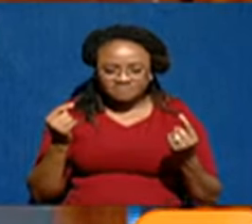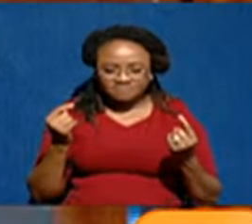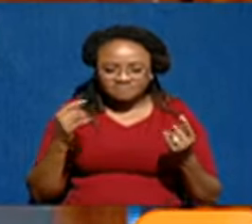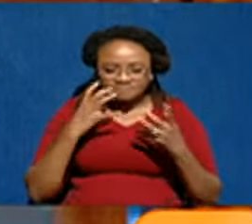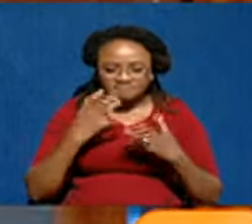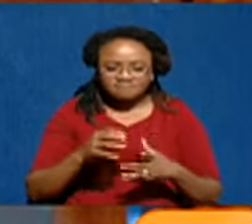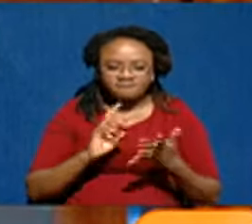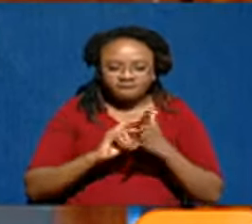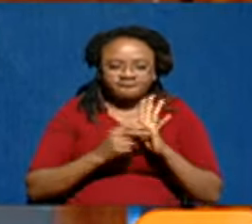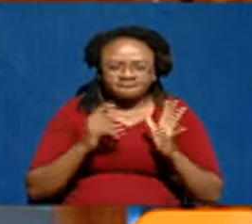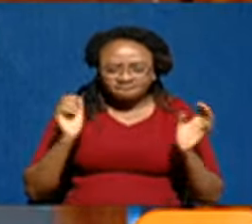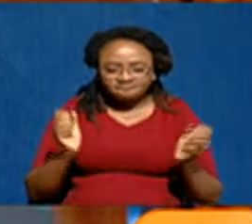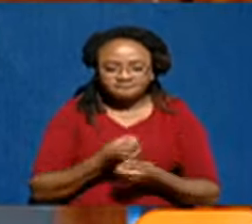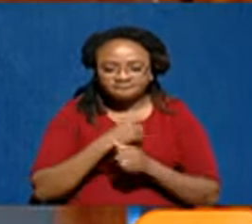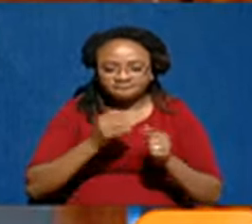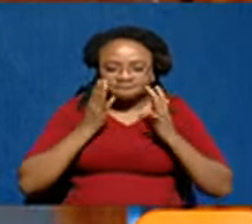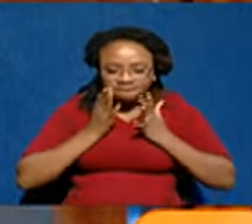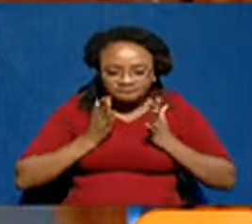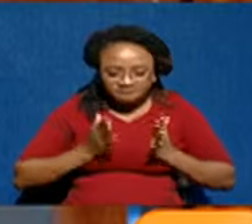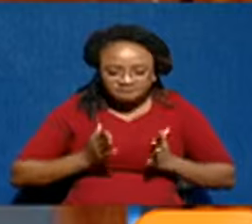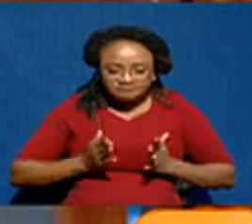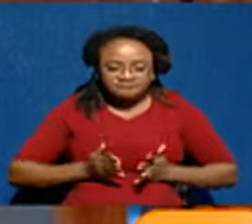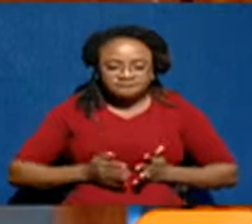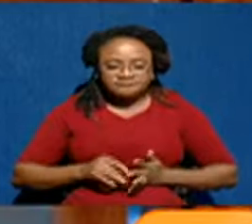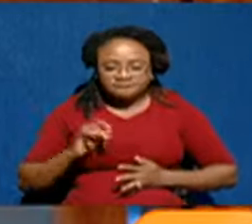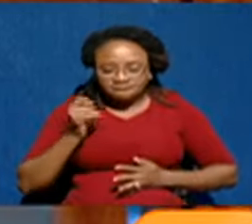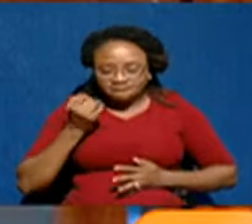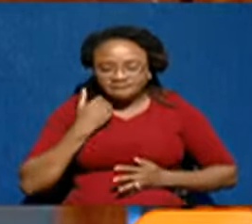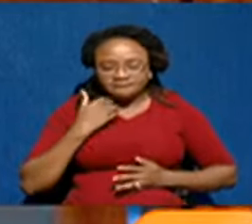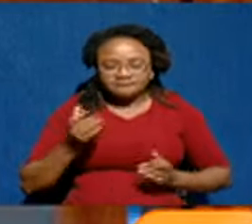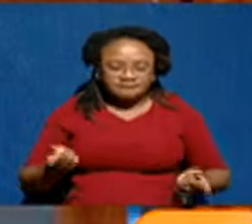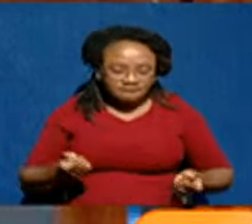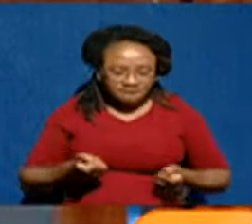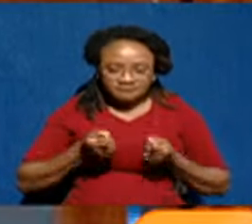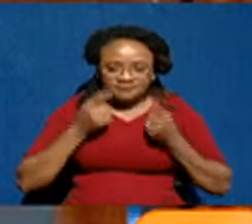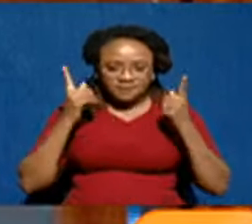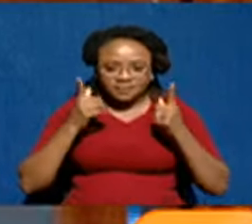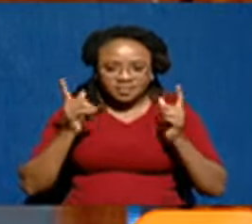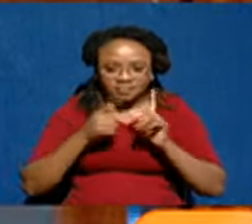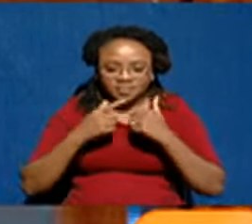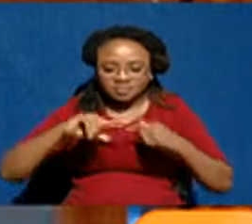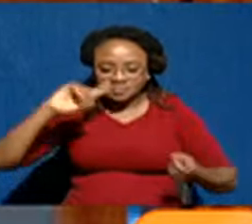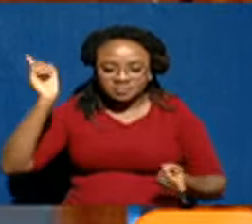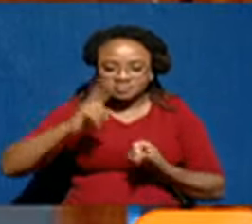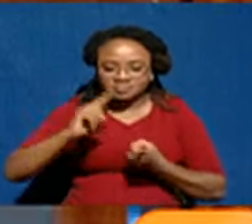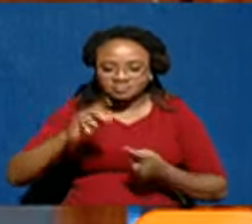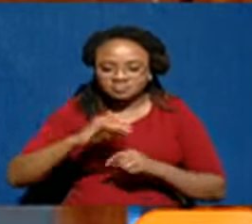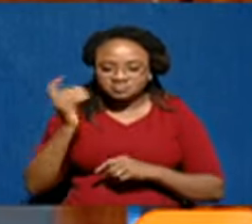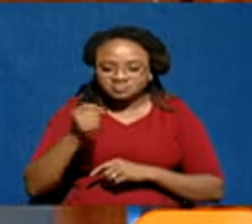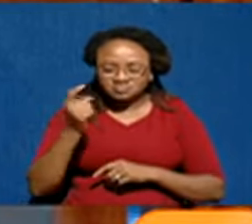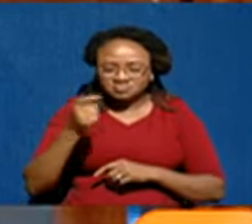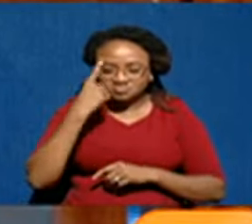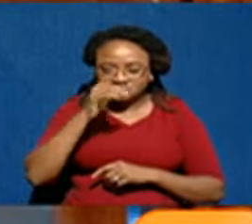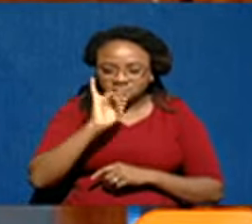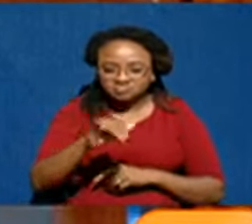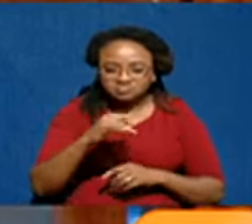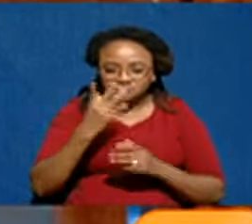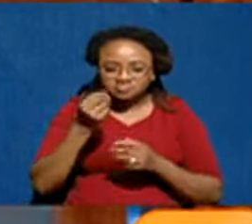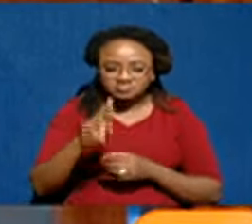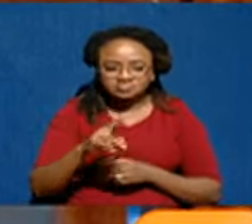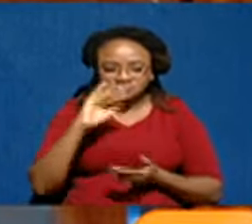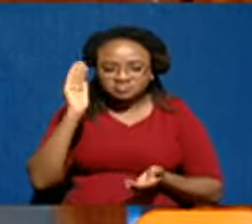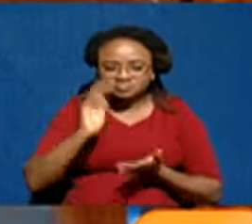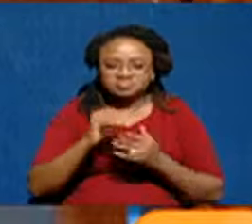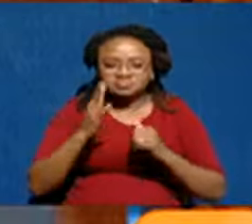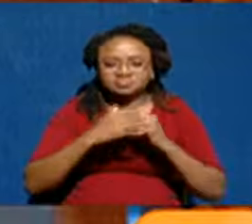way that somebody can just wake up and decide unilaterally to reduce salaries of doctors that have been negotiated by 91%, then we